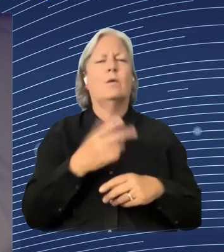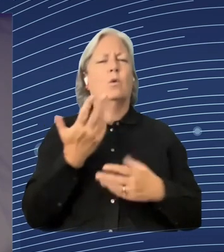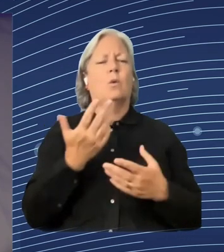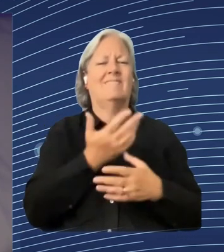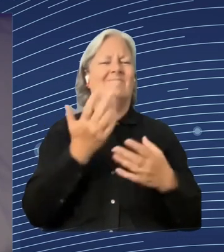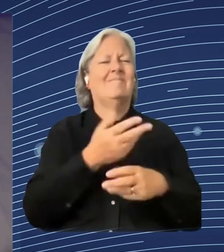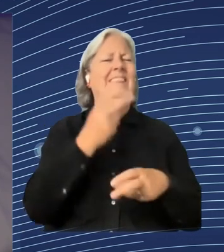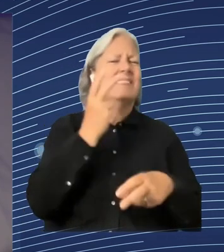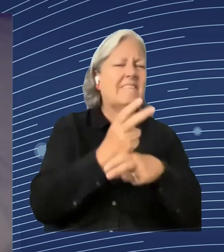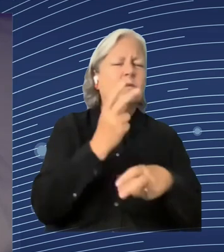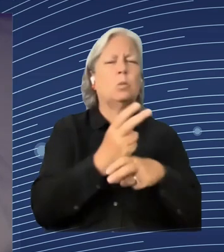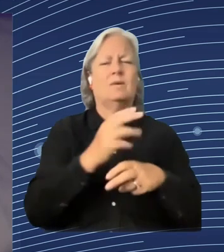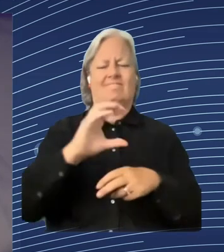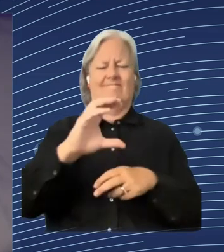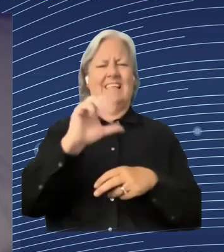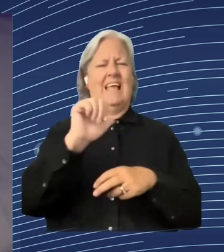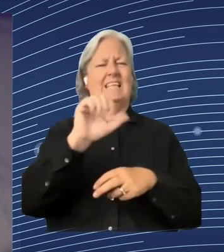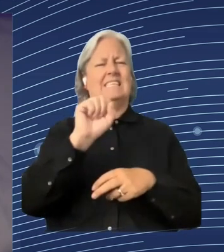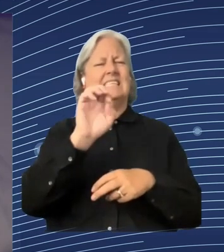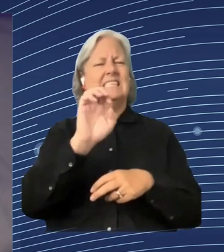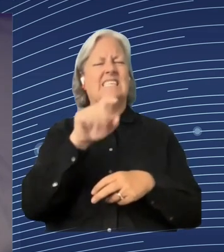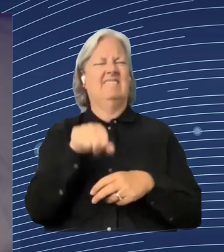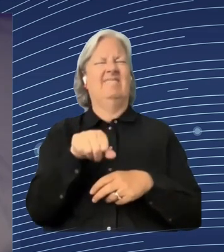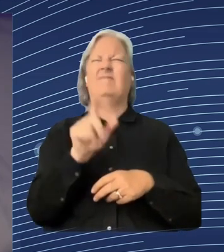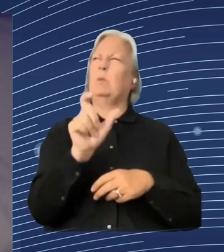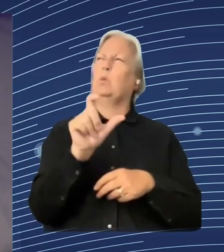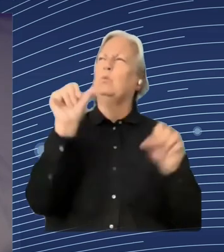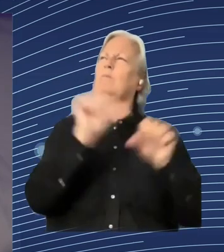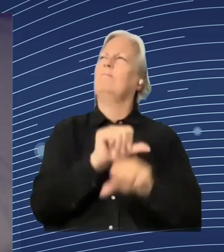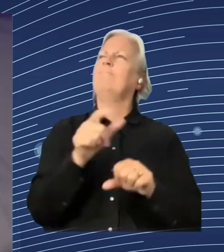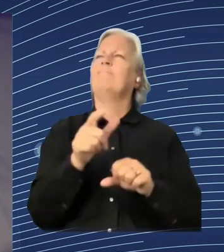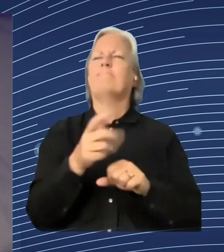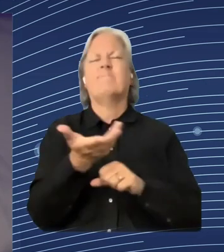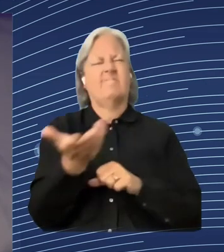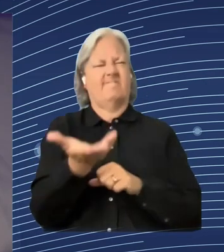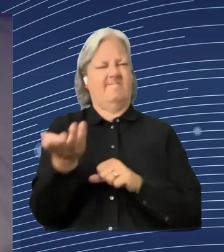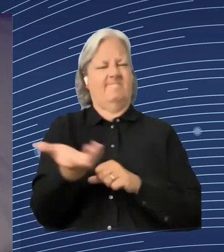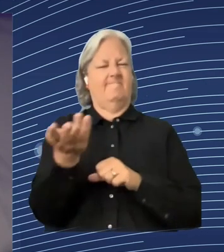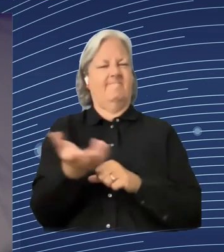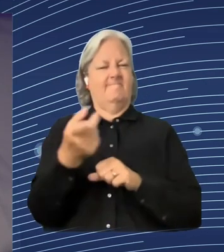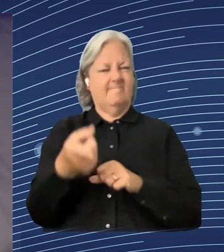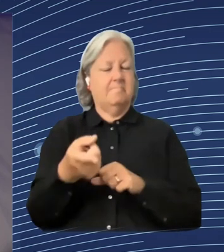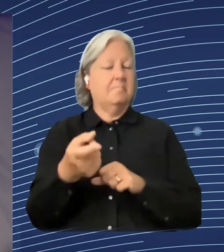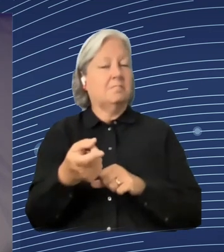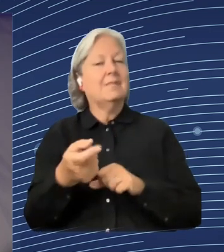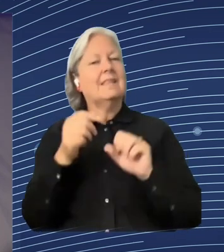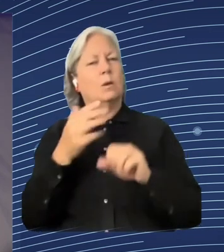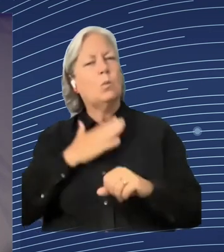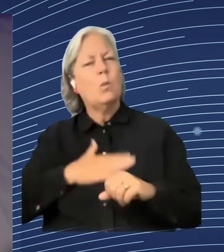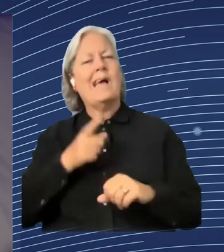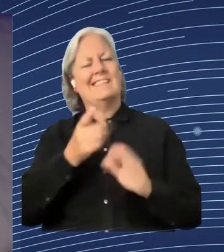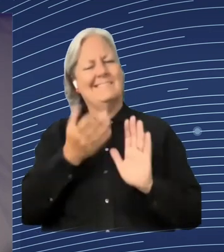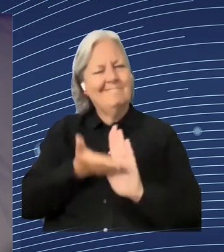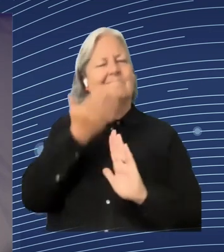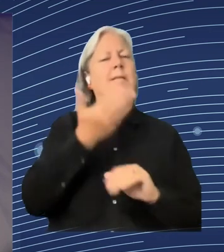not another word. So there are also there's also a chance to improve